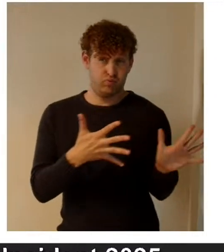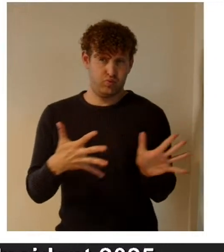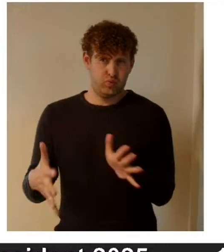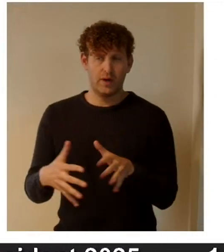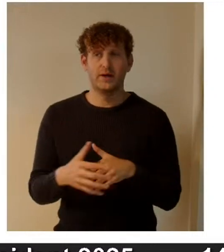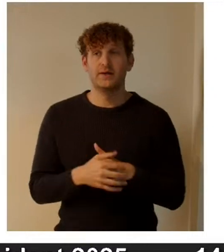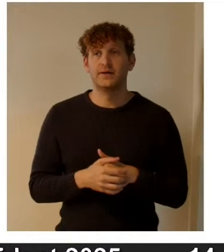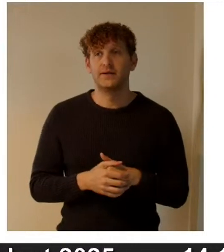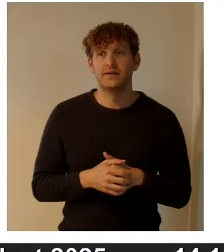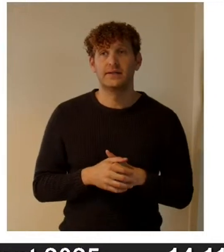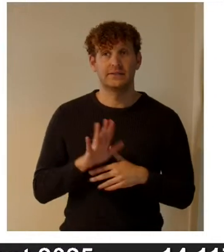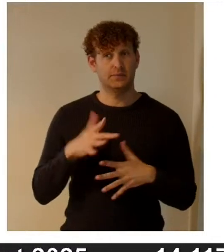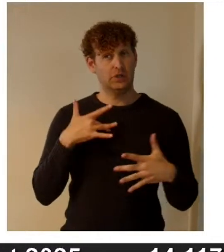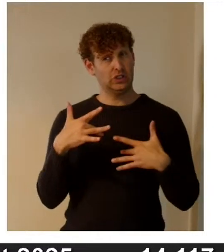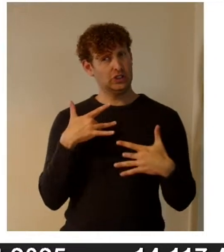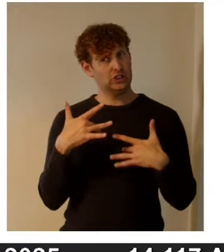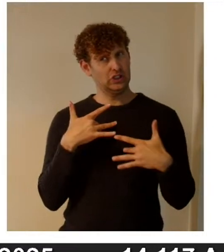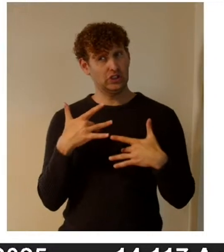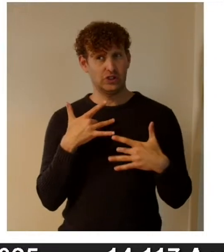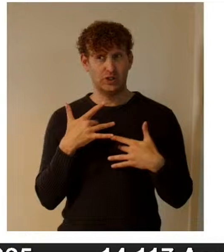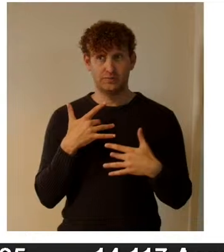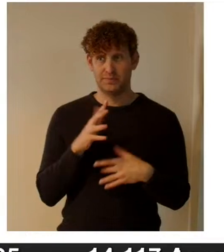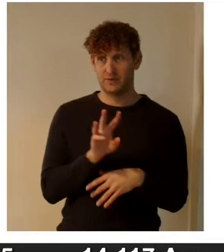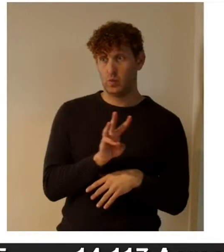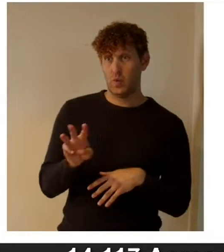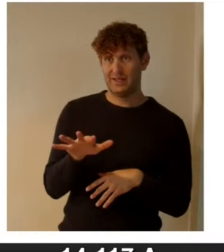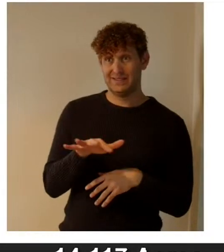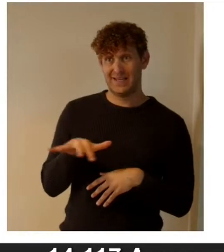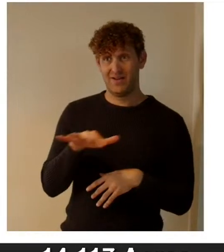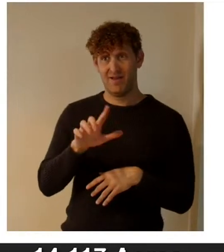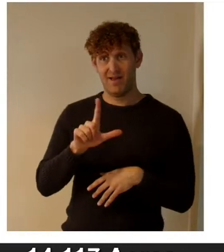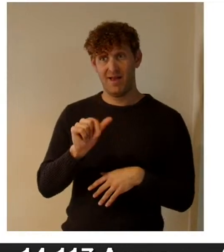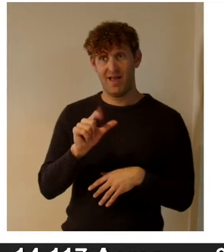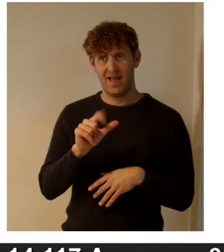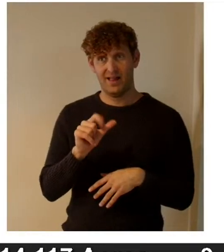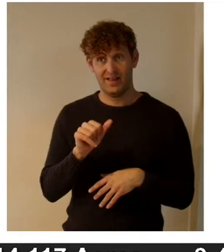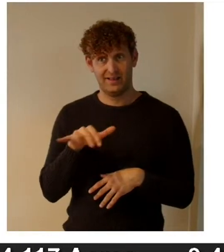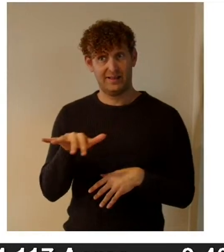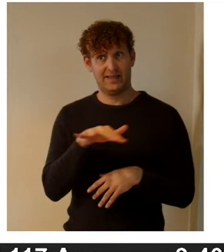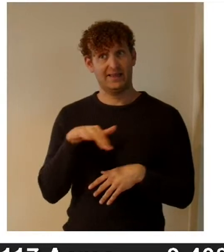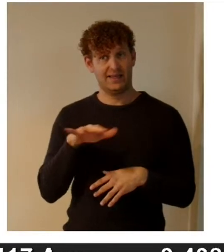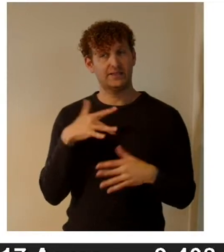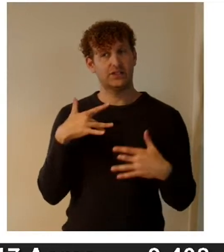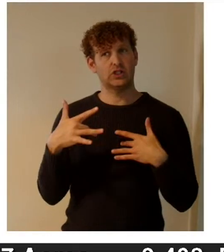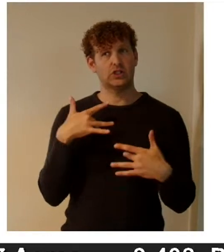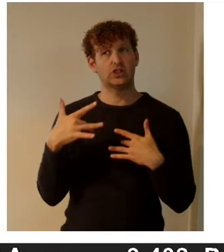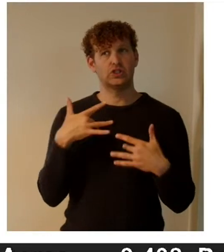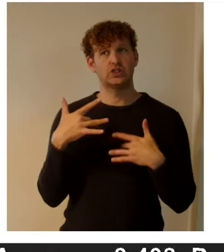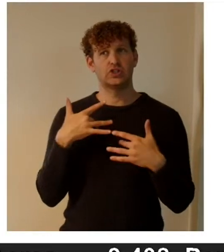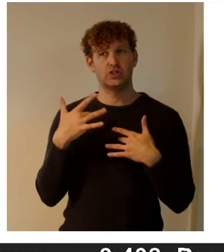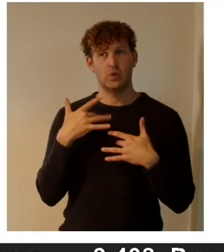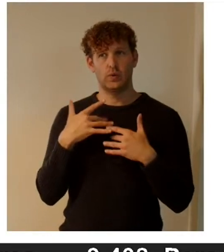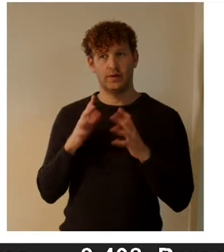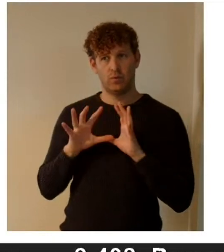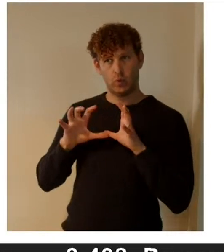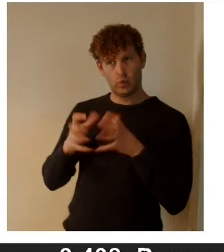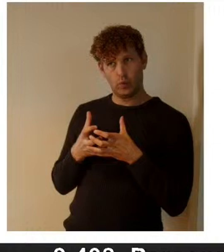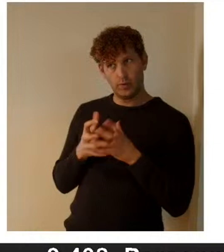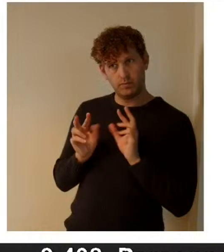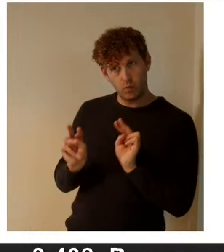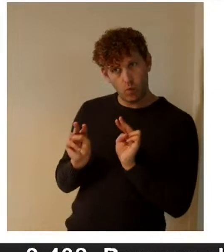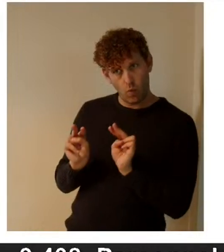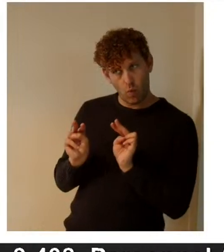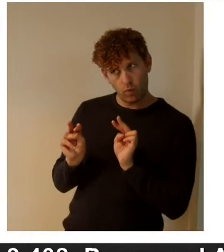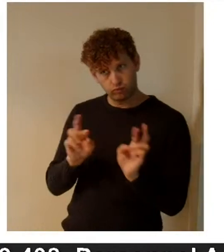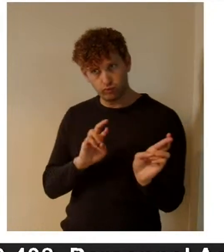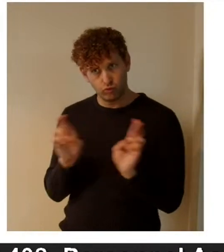of this fire, which include the community of La Cañada. We do have a group set up there and a staging area set up at the La Cañada Country